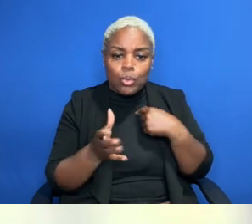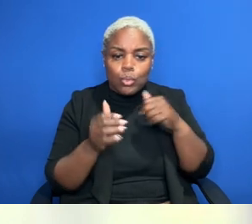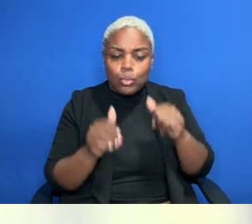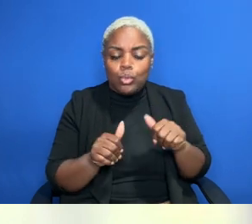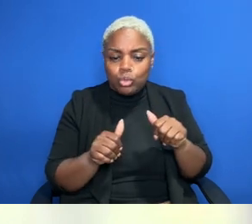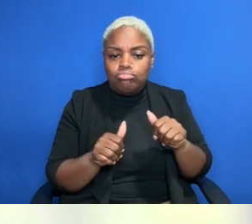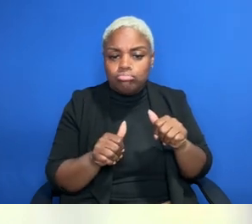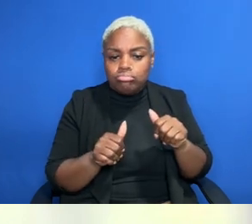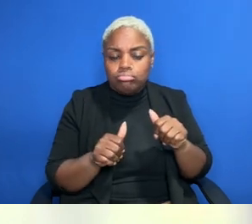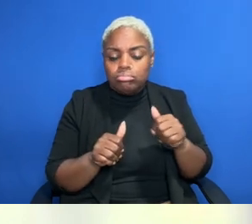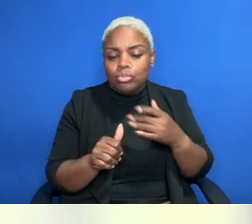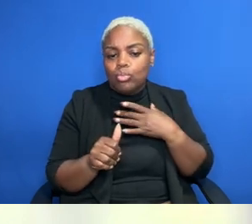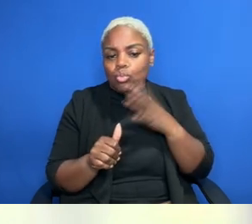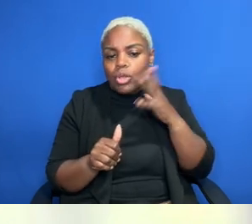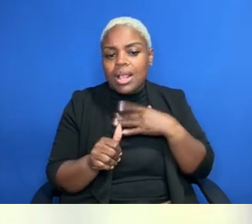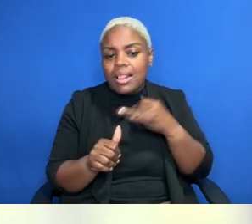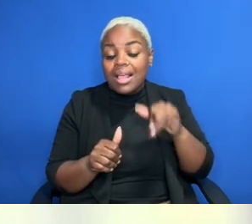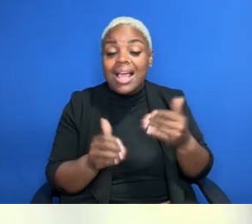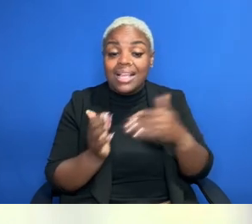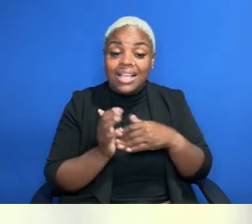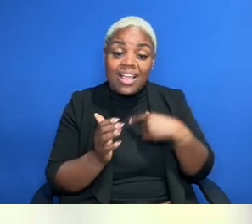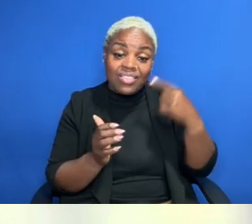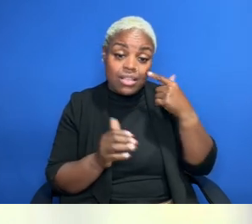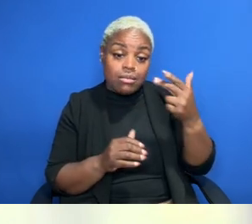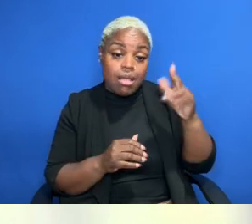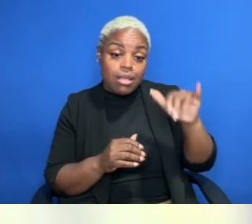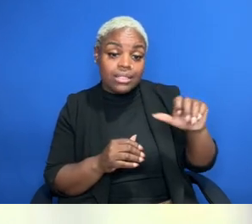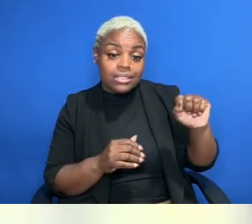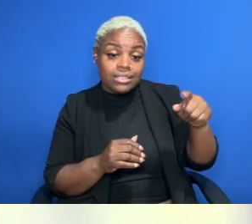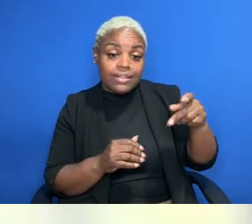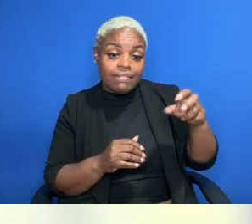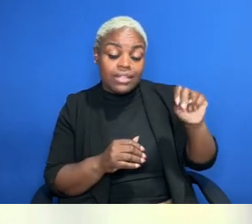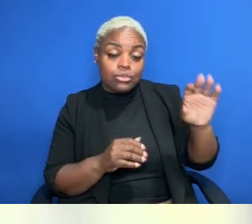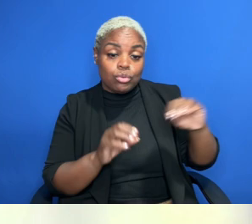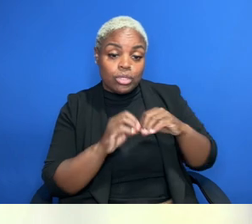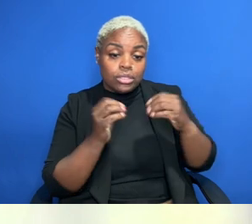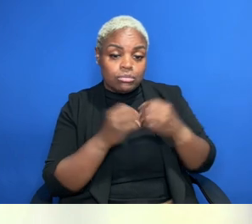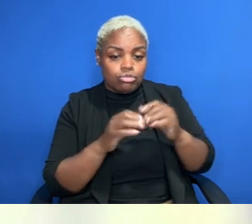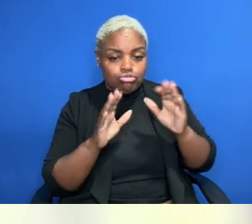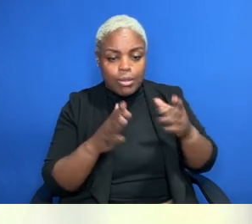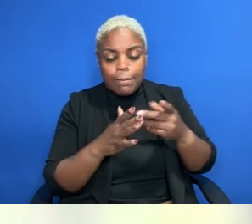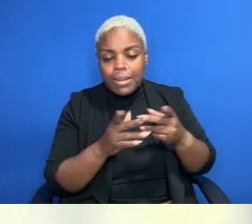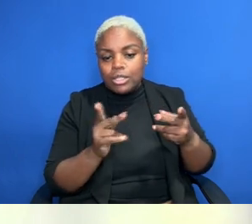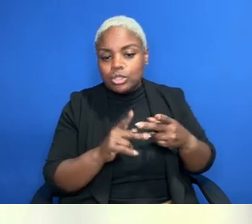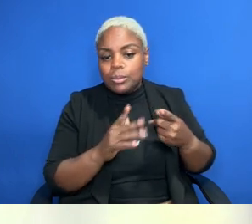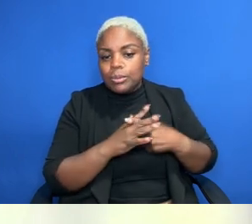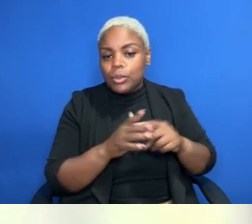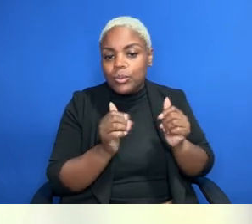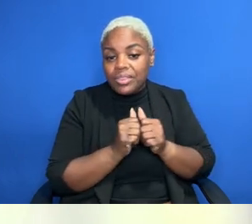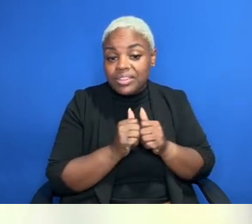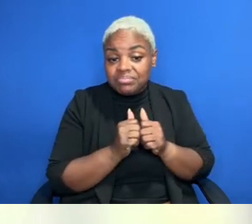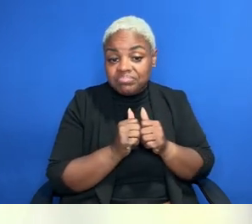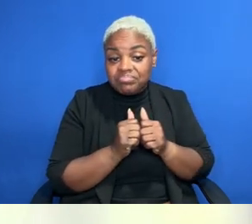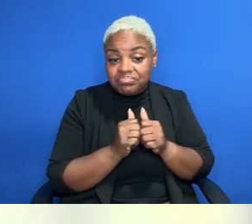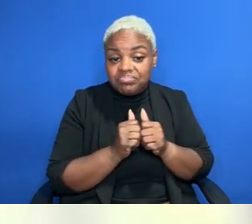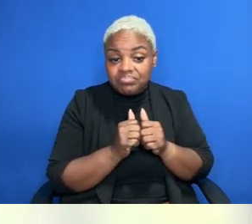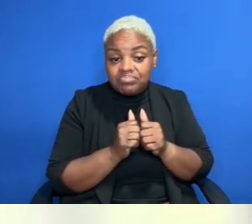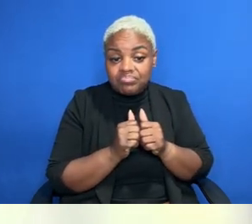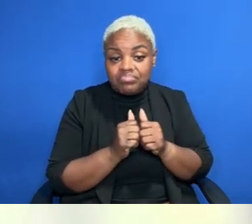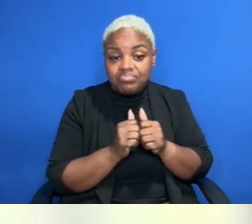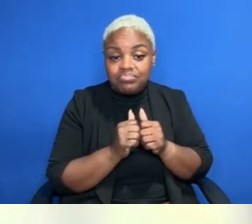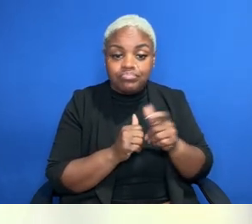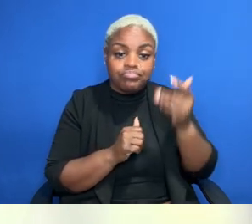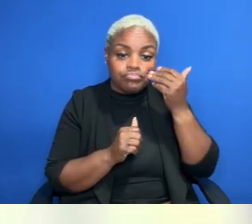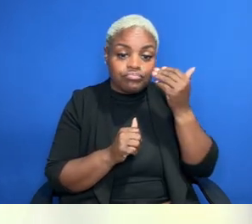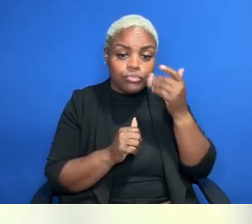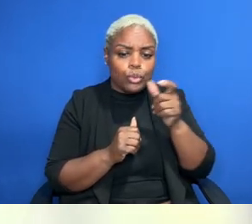working together, and we would like to see that. Again, I think Guy Stevens' organization is a great place